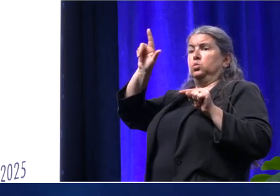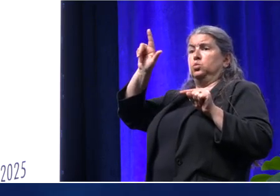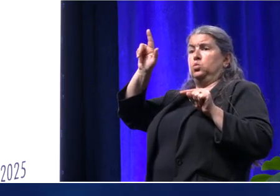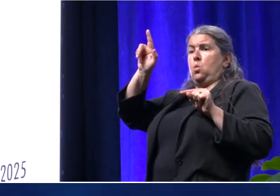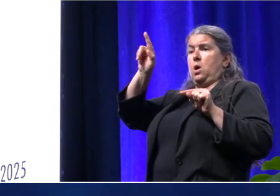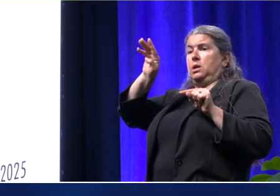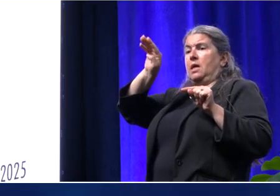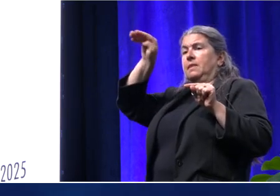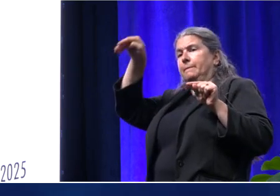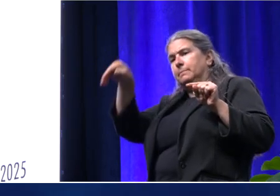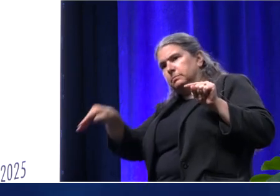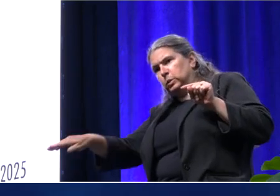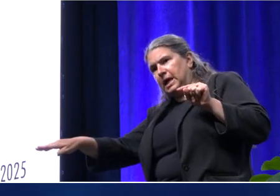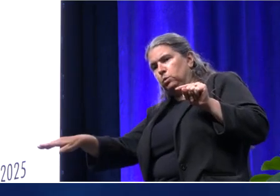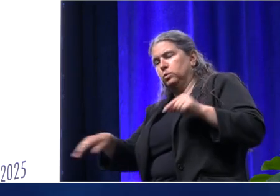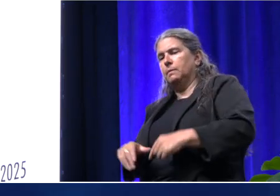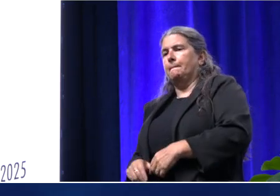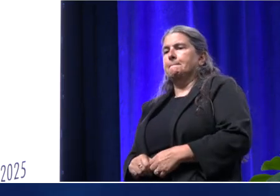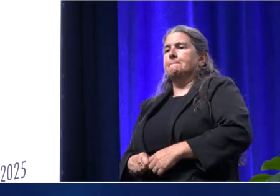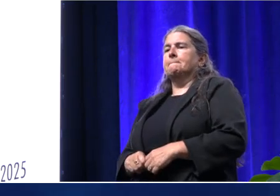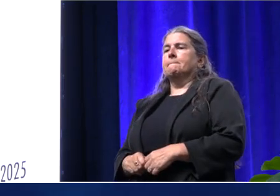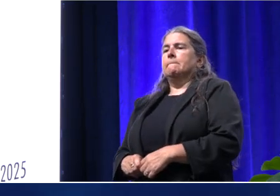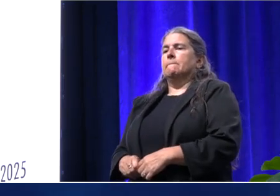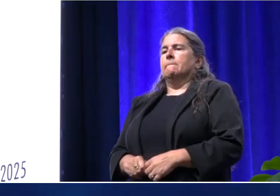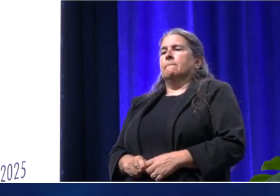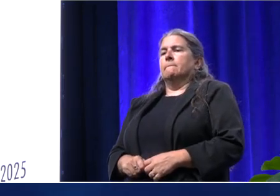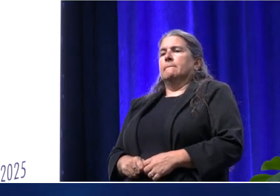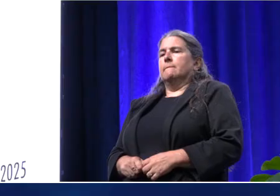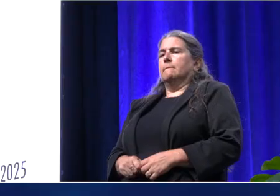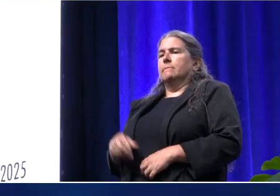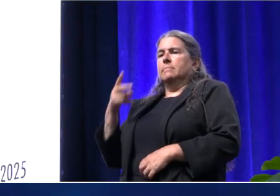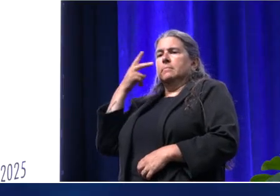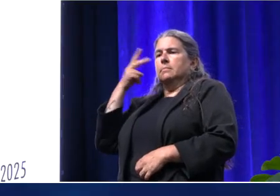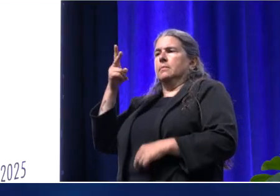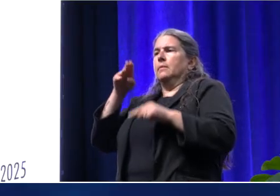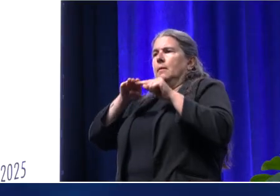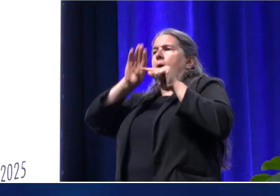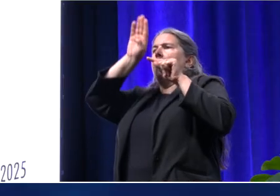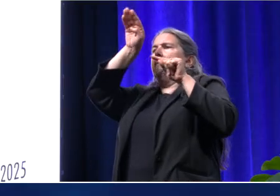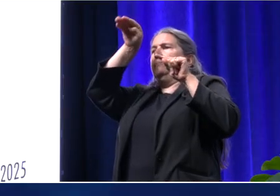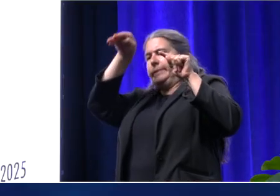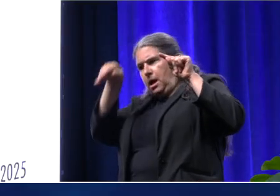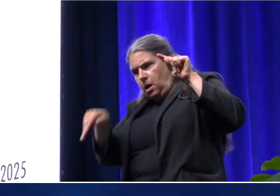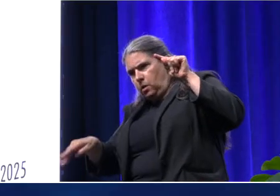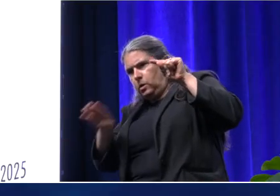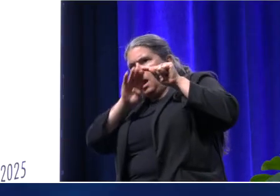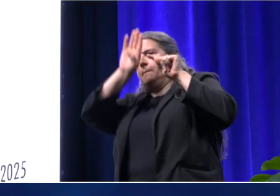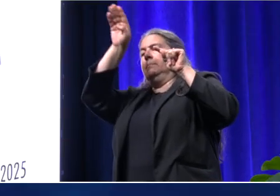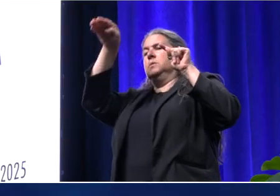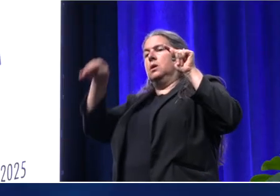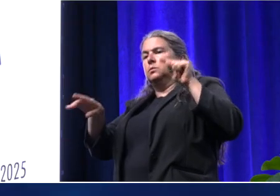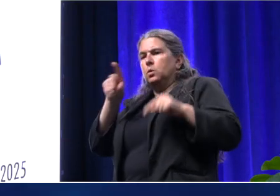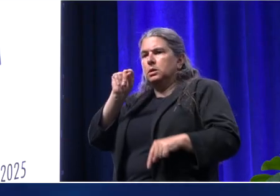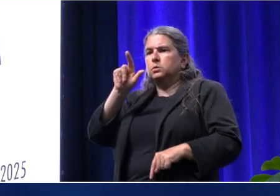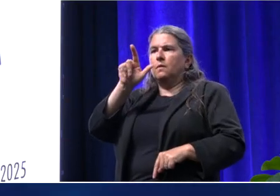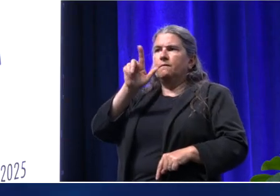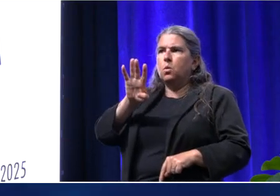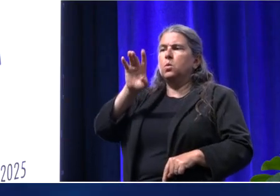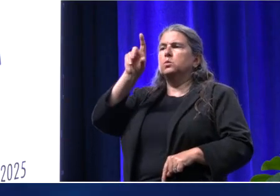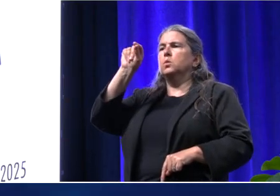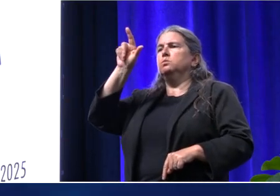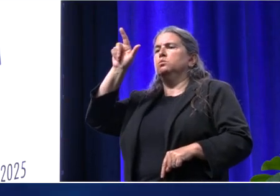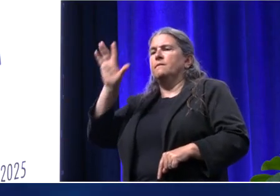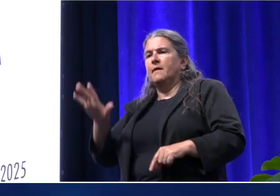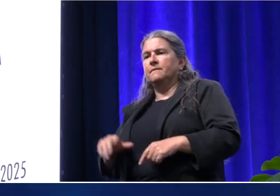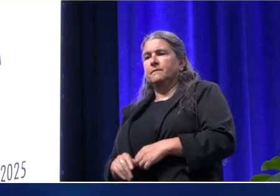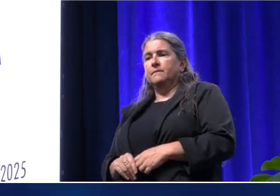then declined, okay? And they've seen a very steep decline in 2024, 25. Here's what